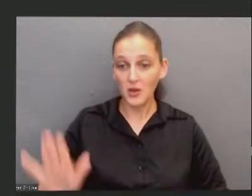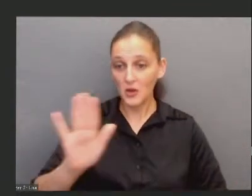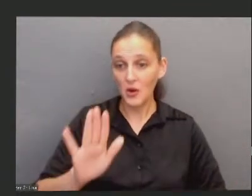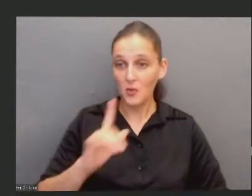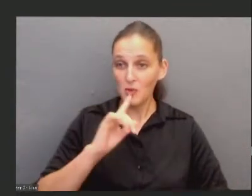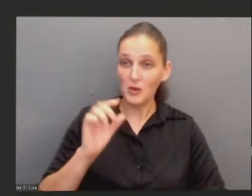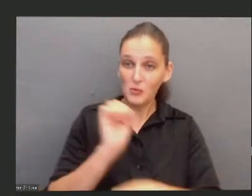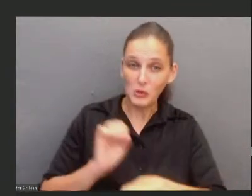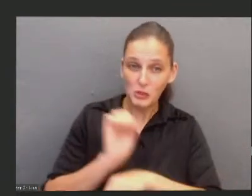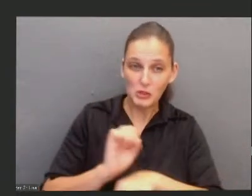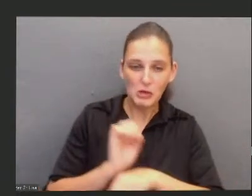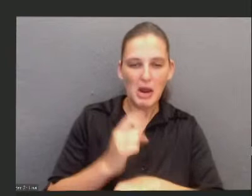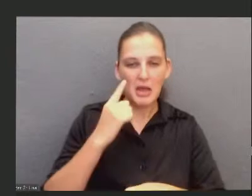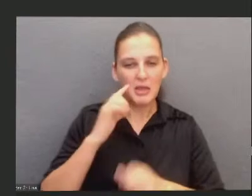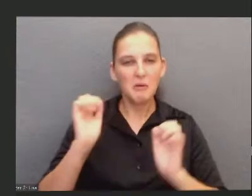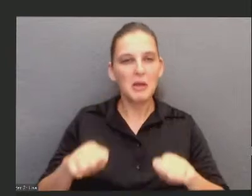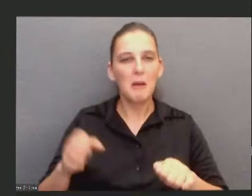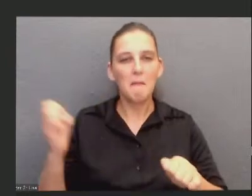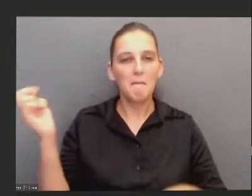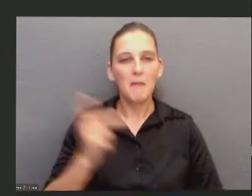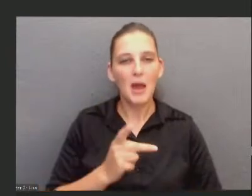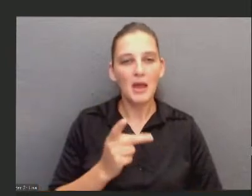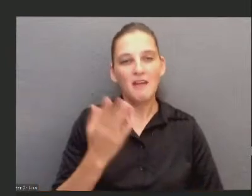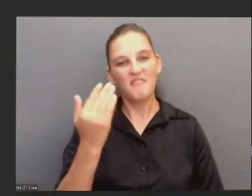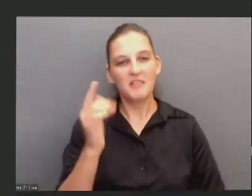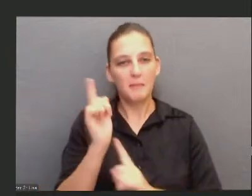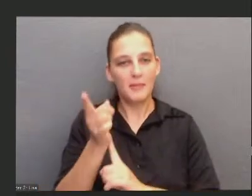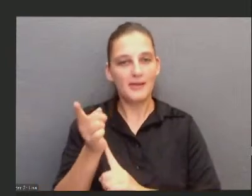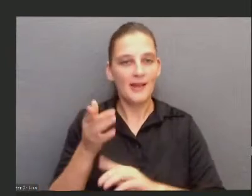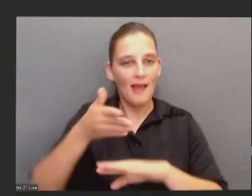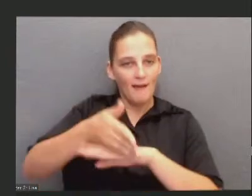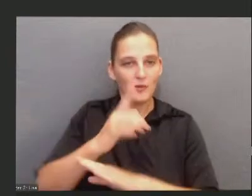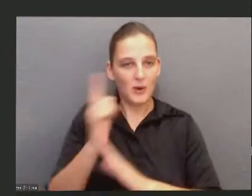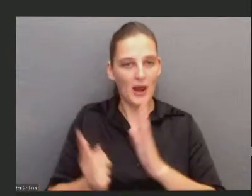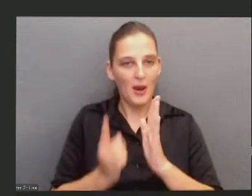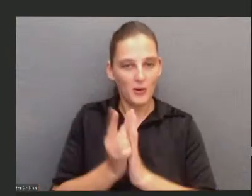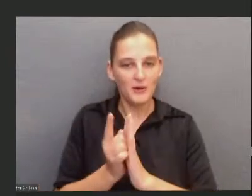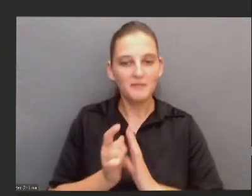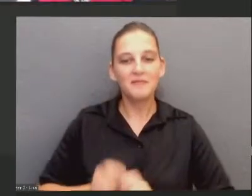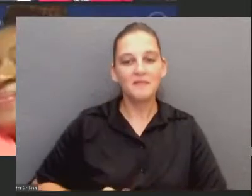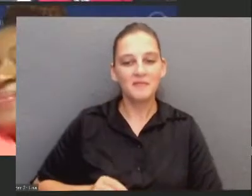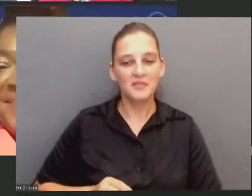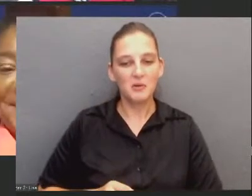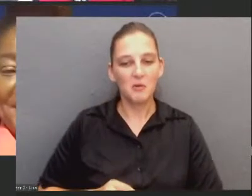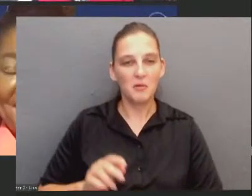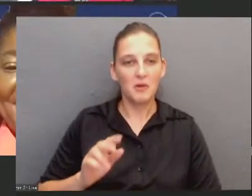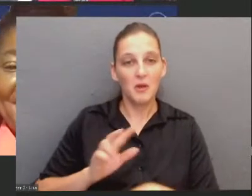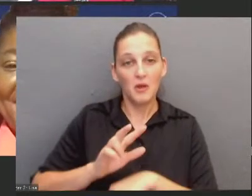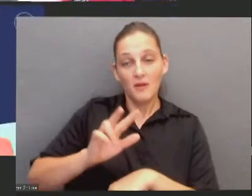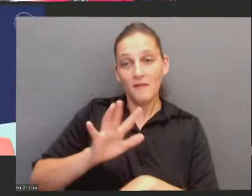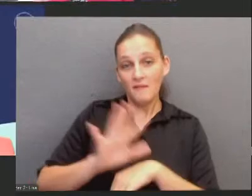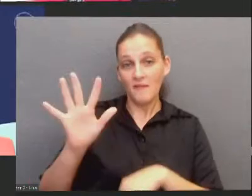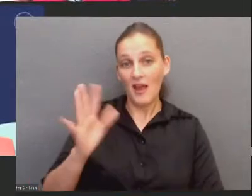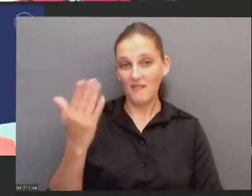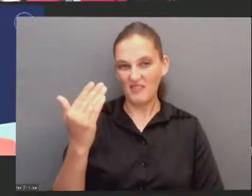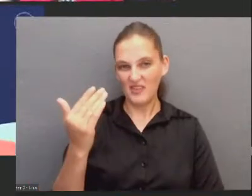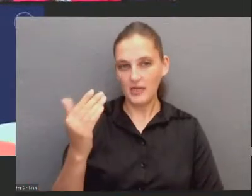15 after. So return 15 after the hour, and then we will welcome public comment. Thank you, everybody.